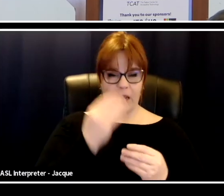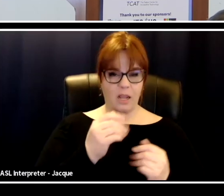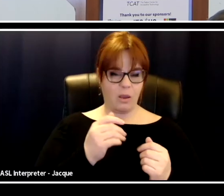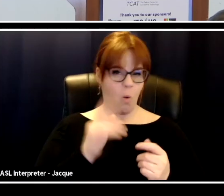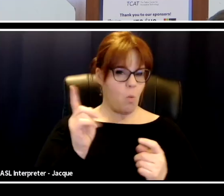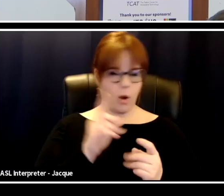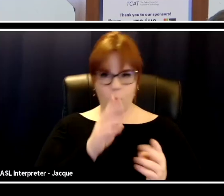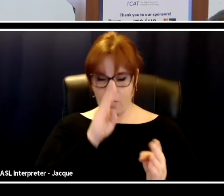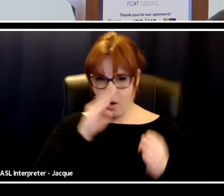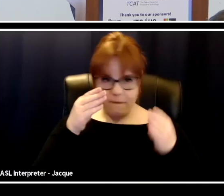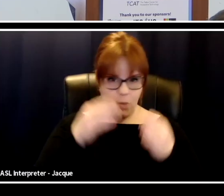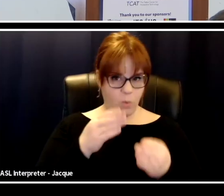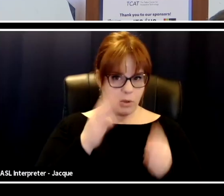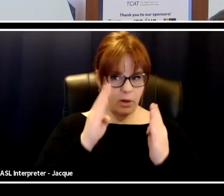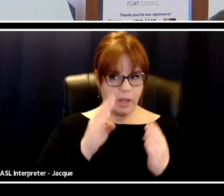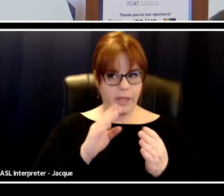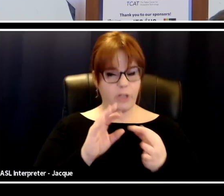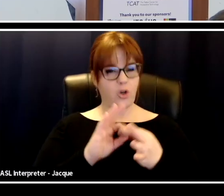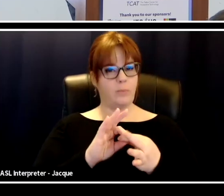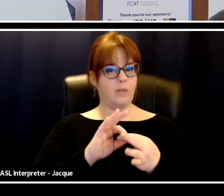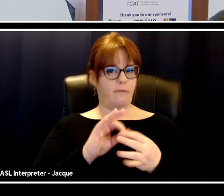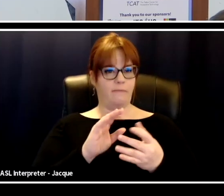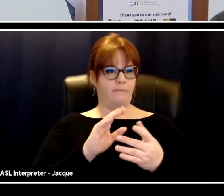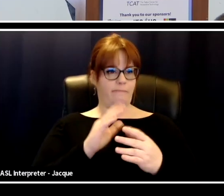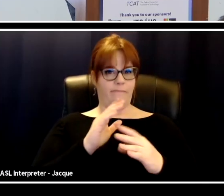to better understand what the accessibility barriers are.